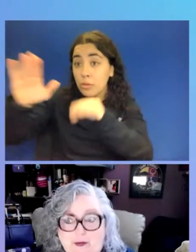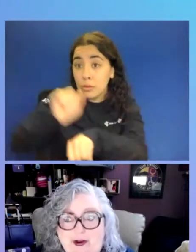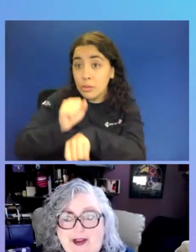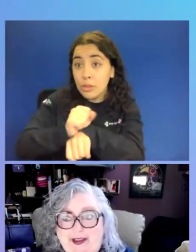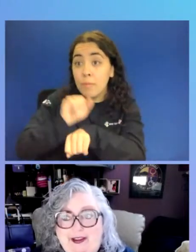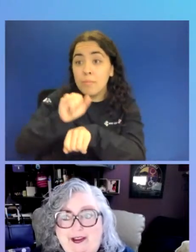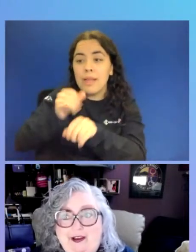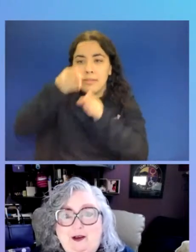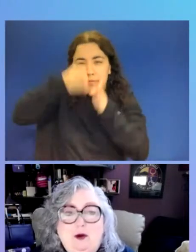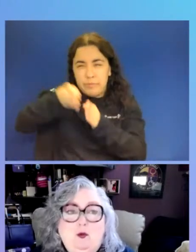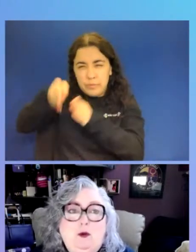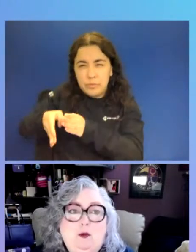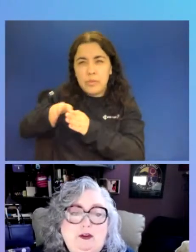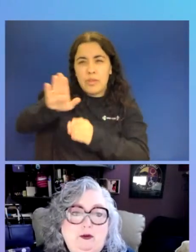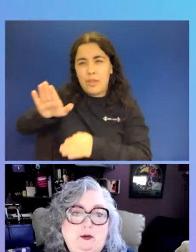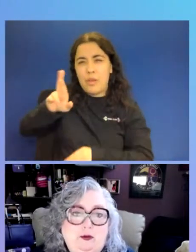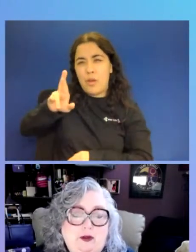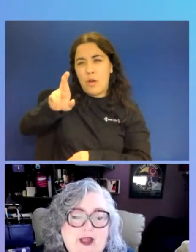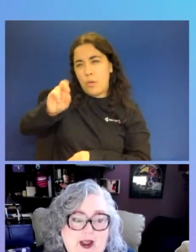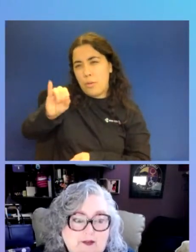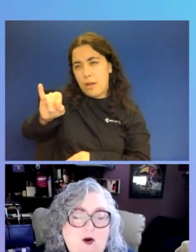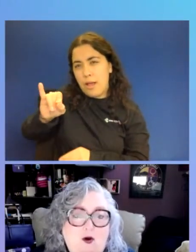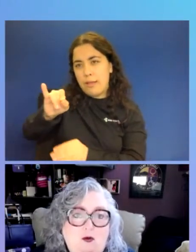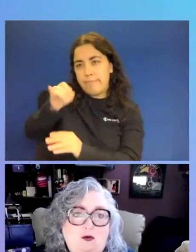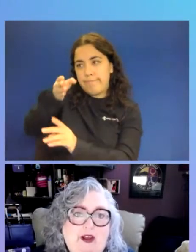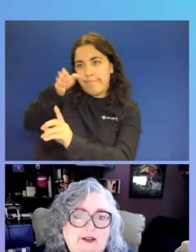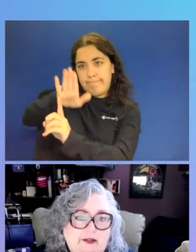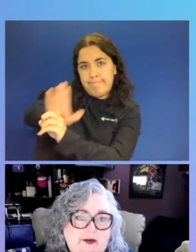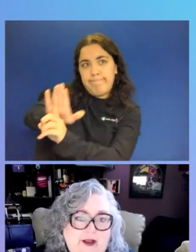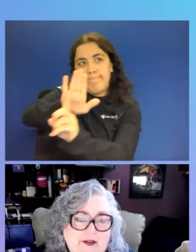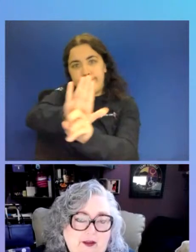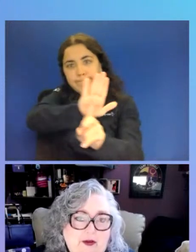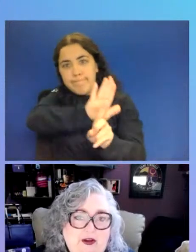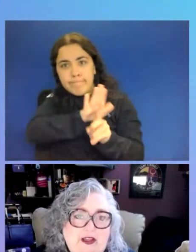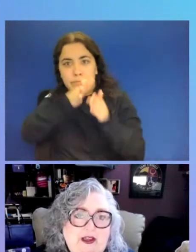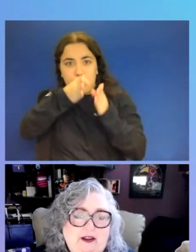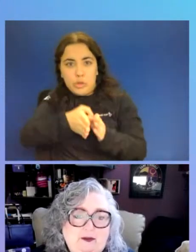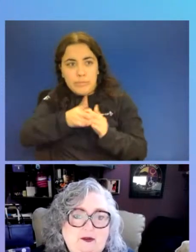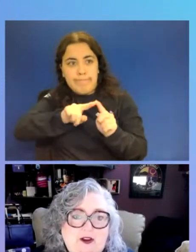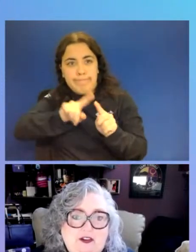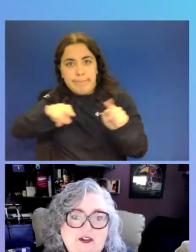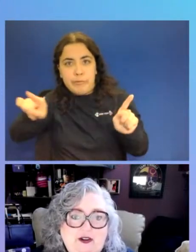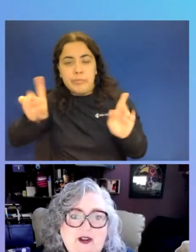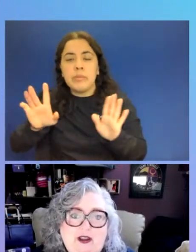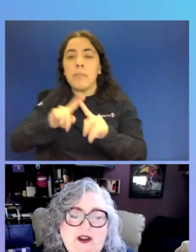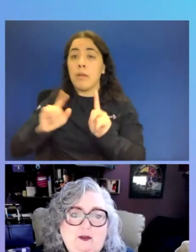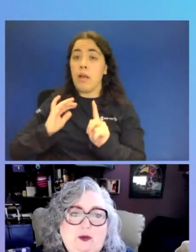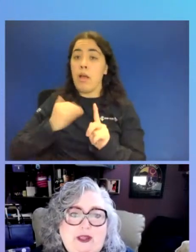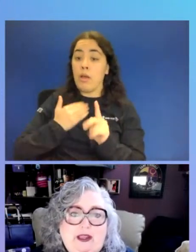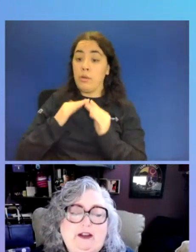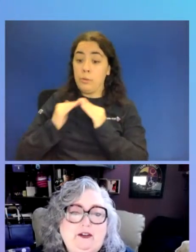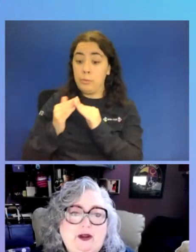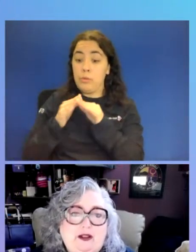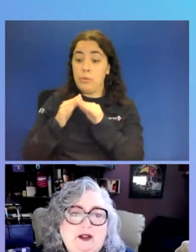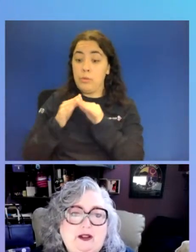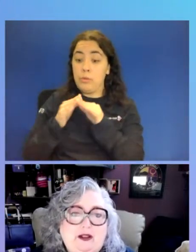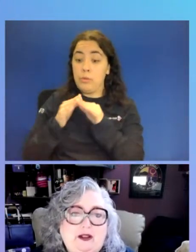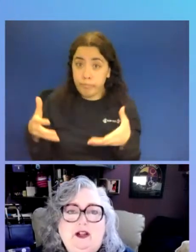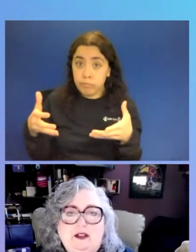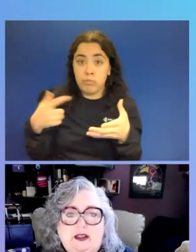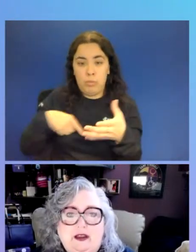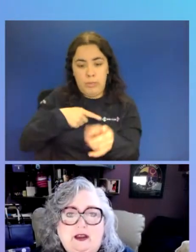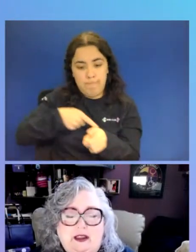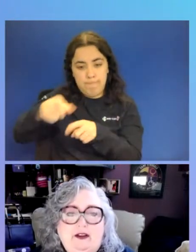individual ROI. But what we do as a whole, as a community and as a profession, is we indirectly